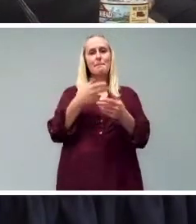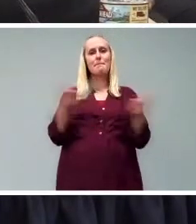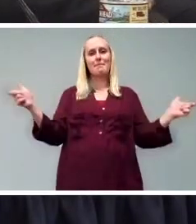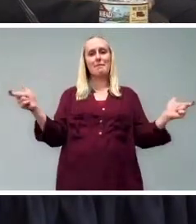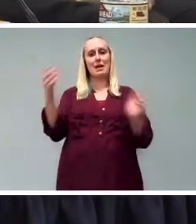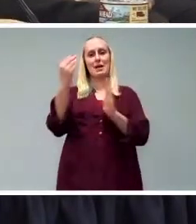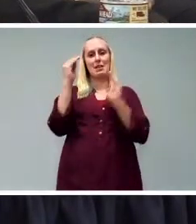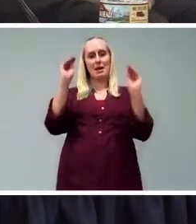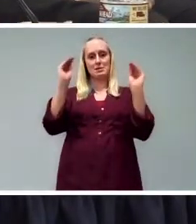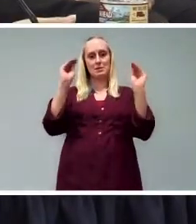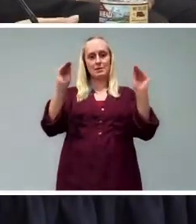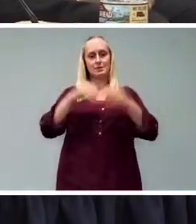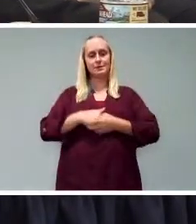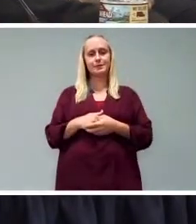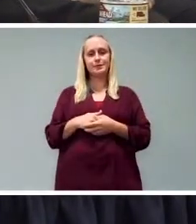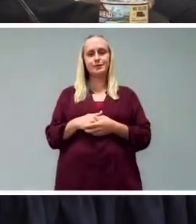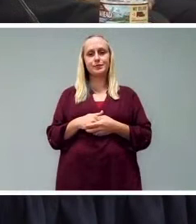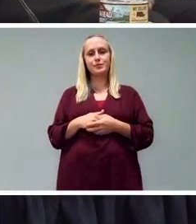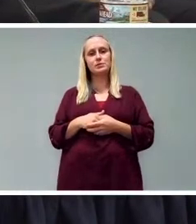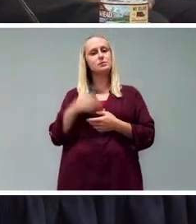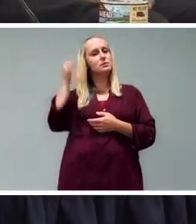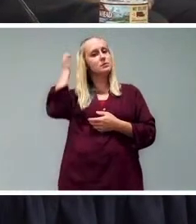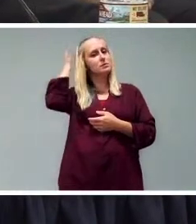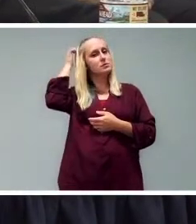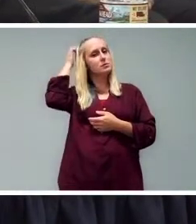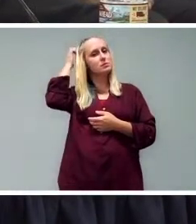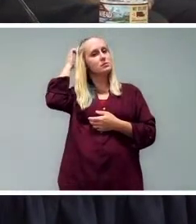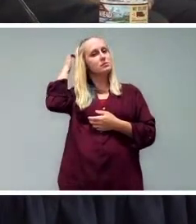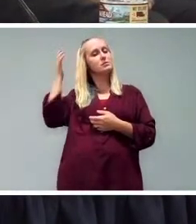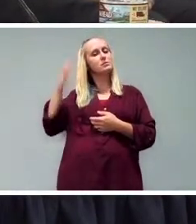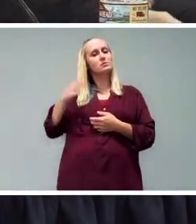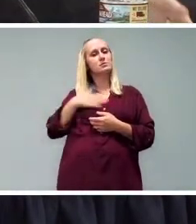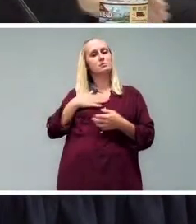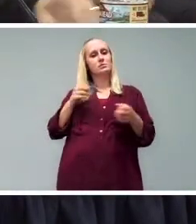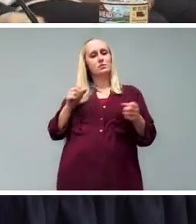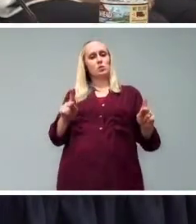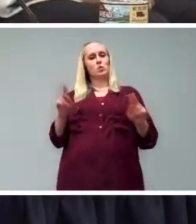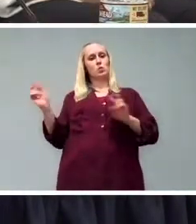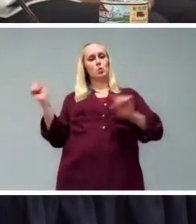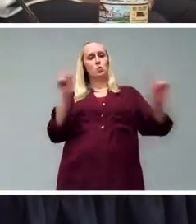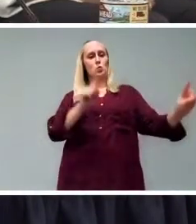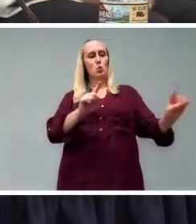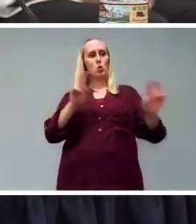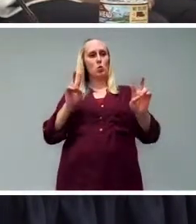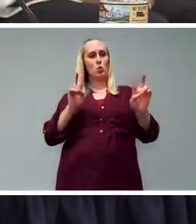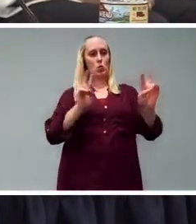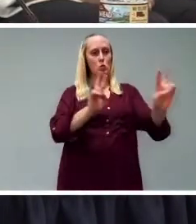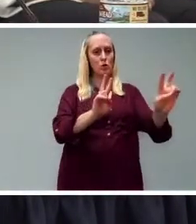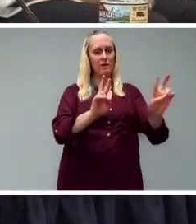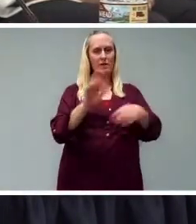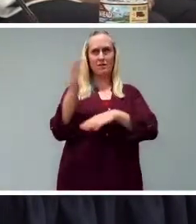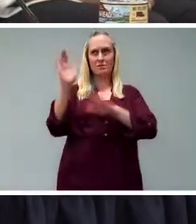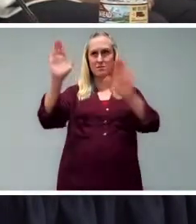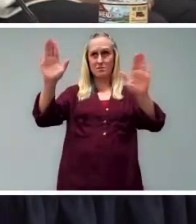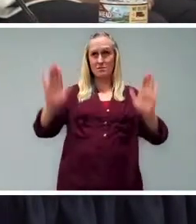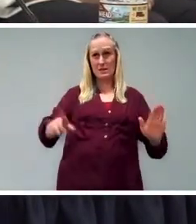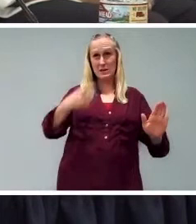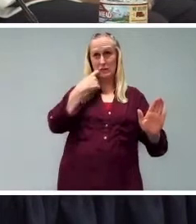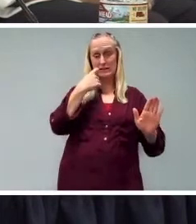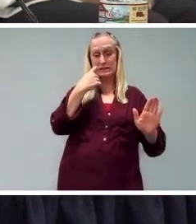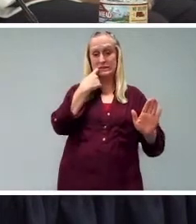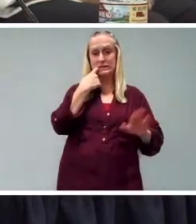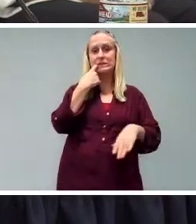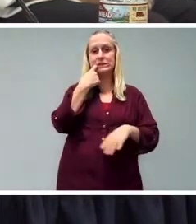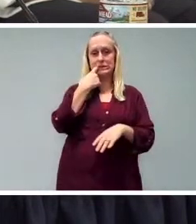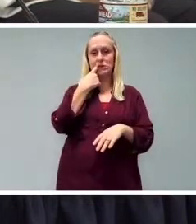him. So I had a chance to attend his services just Sunday, whatever day it was. And so just to